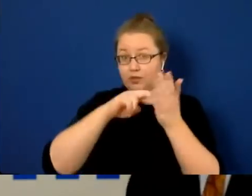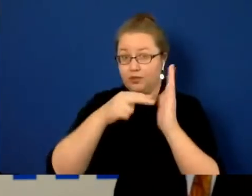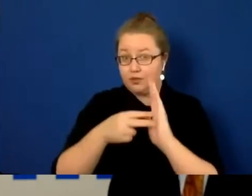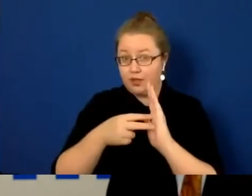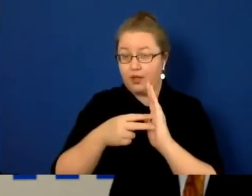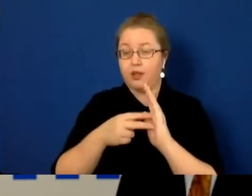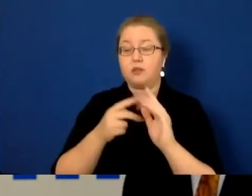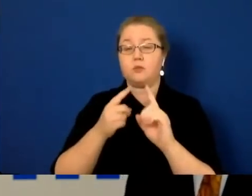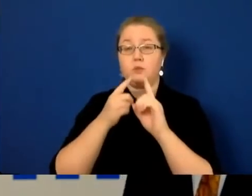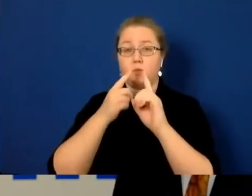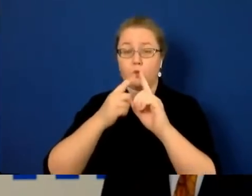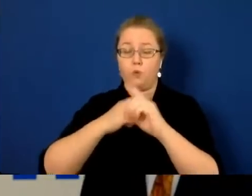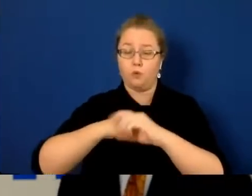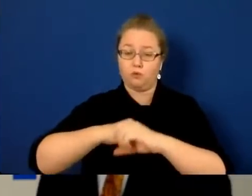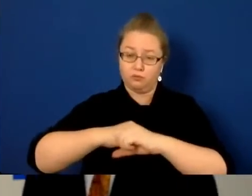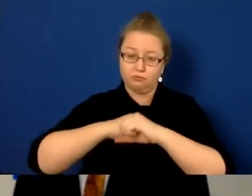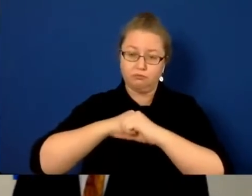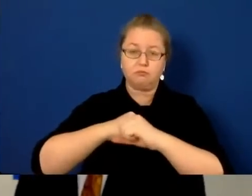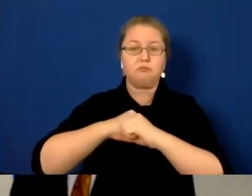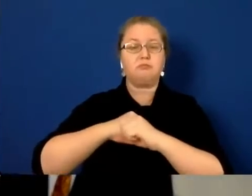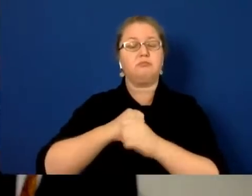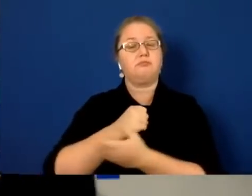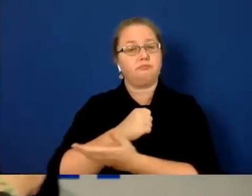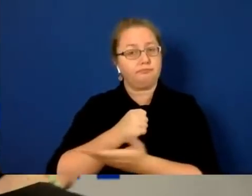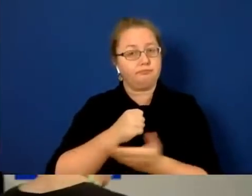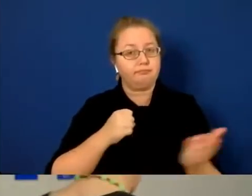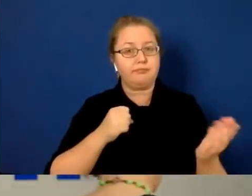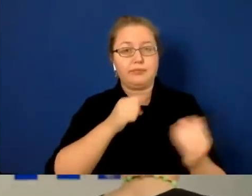want to speak to that as well.